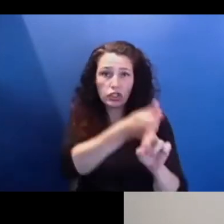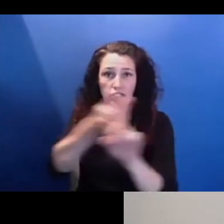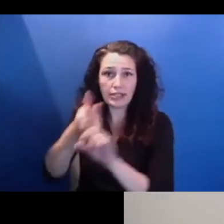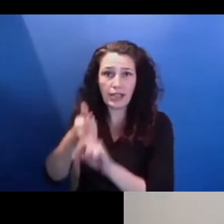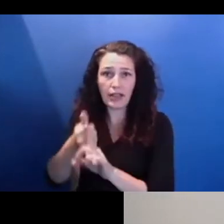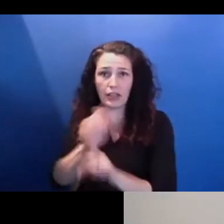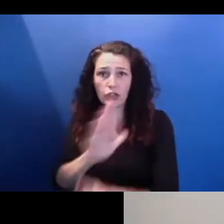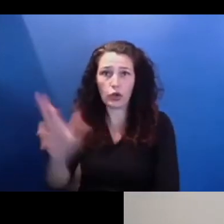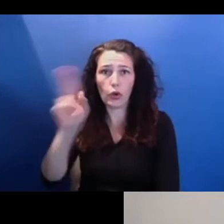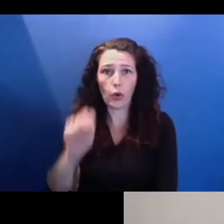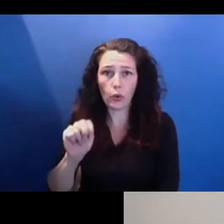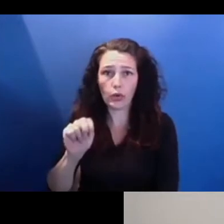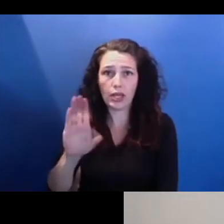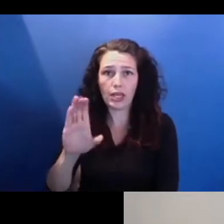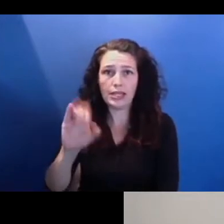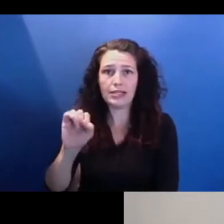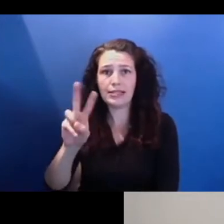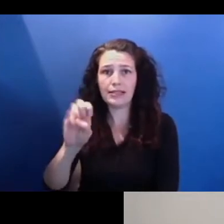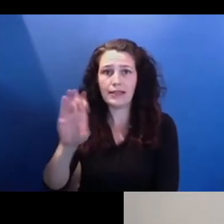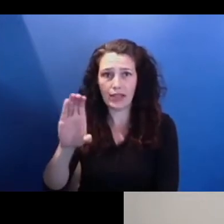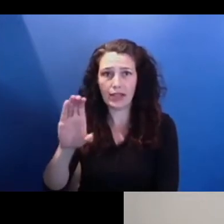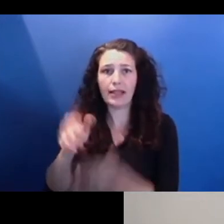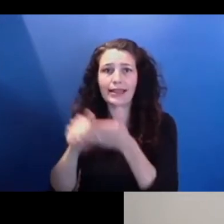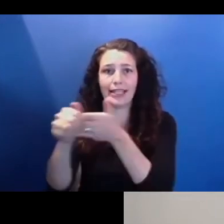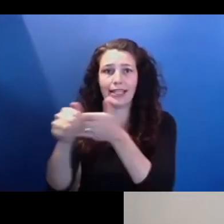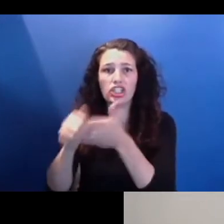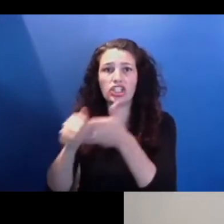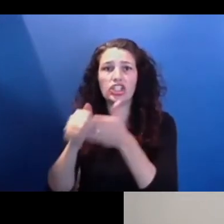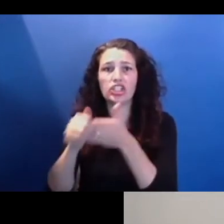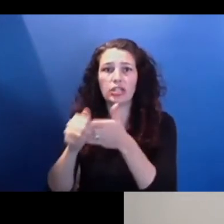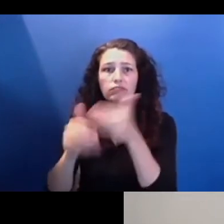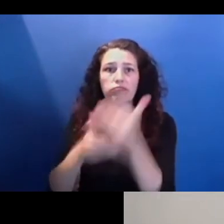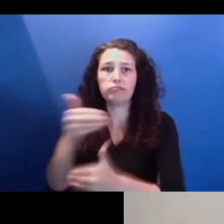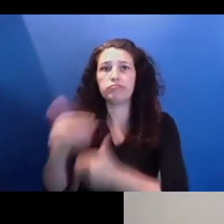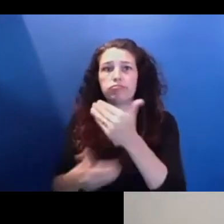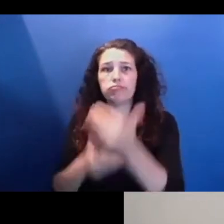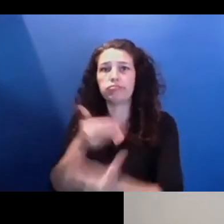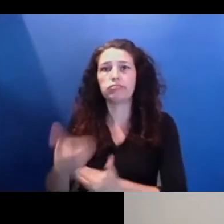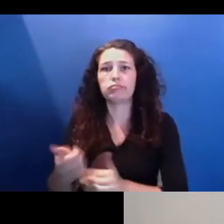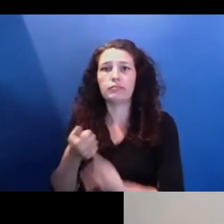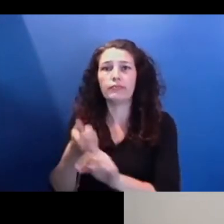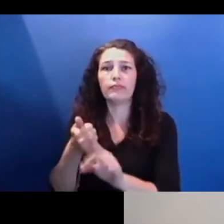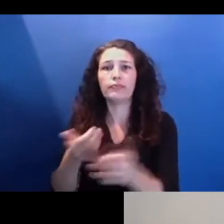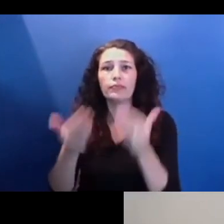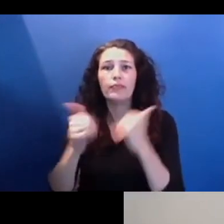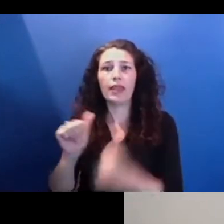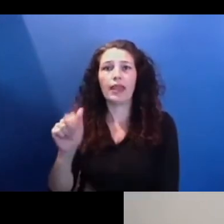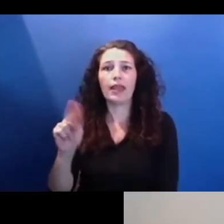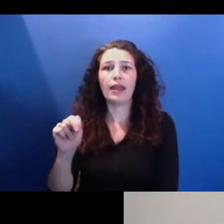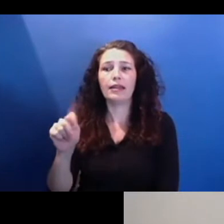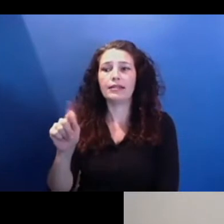questions. Anastasia, if you could tell us a little bit about your path to coming